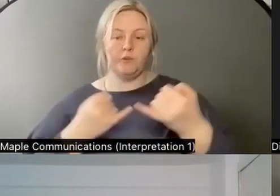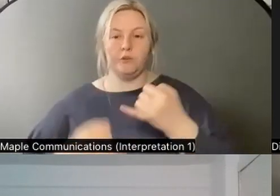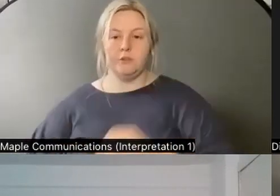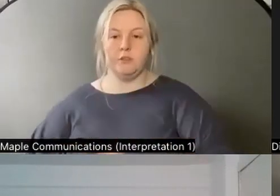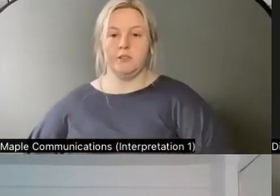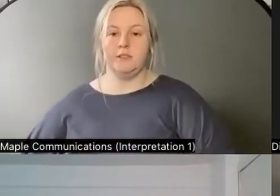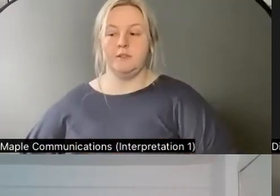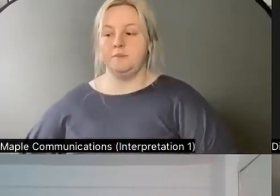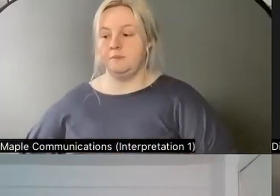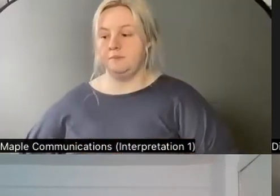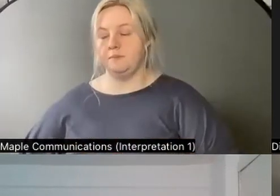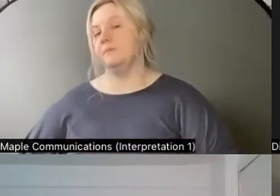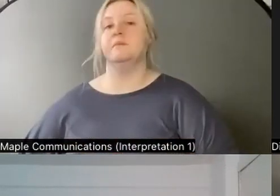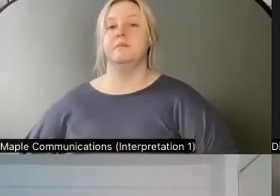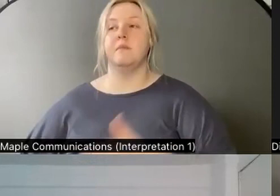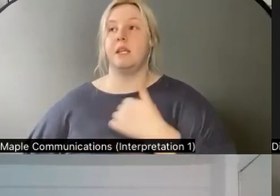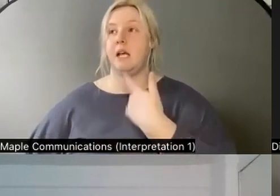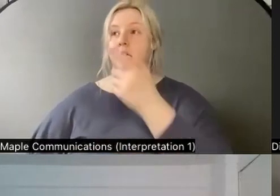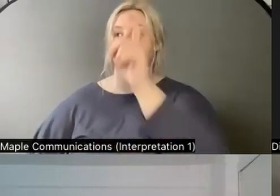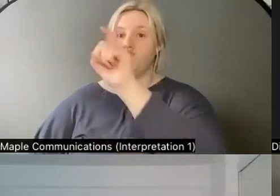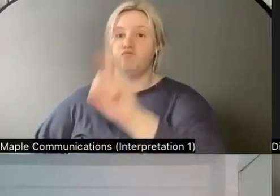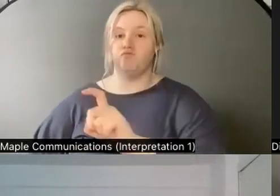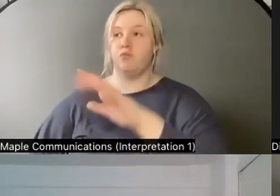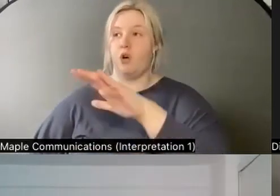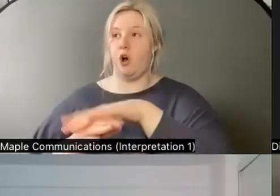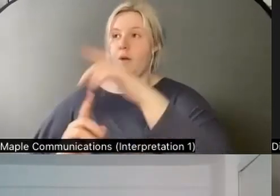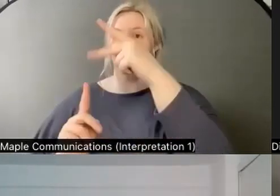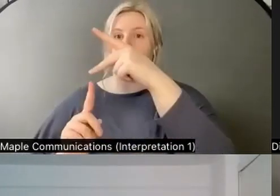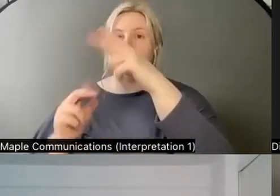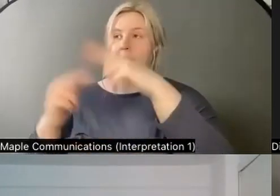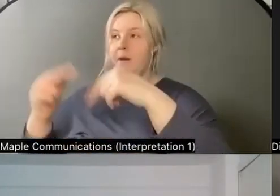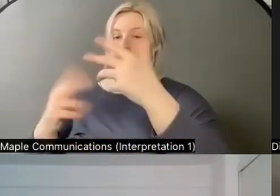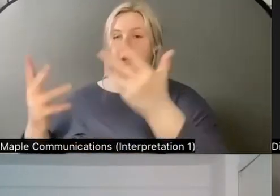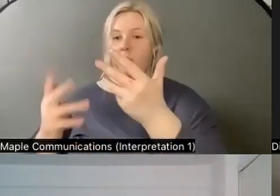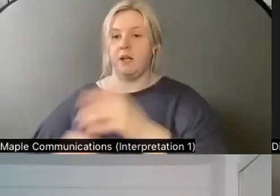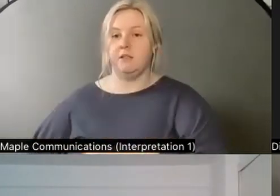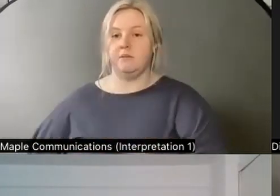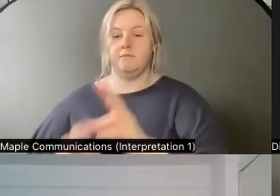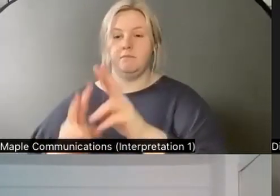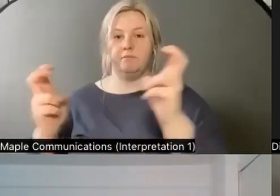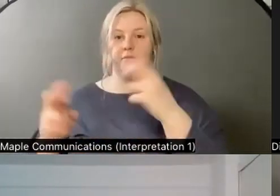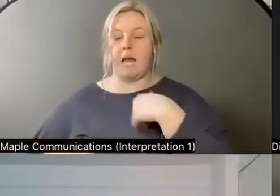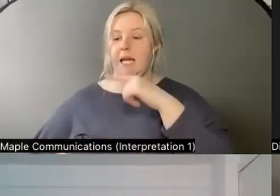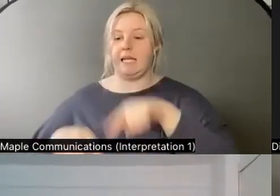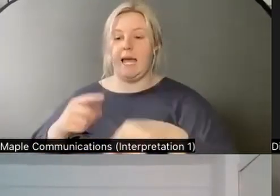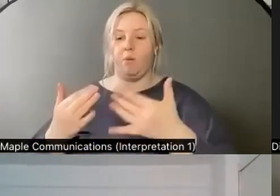And what I would spray paint on Parliament is, I can't wait until you're disabled. I think a lot of able-bodied